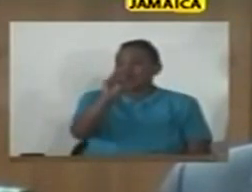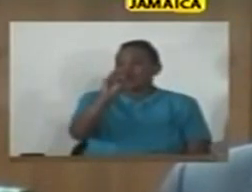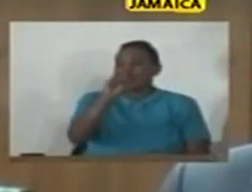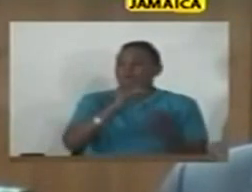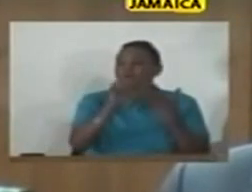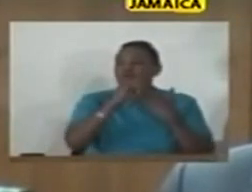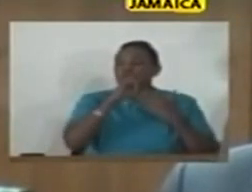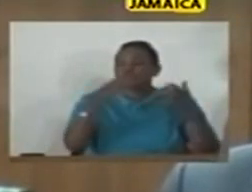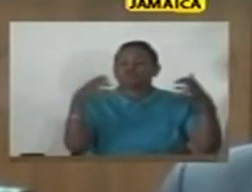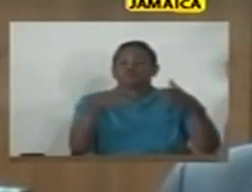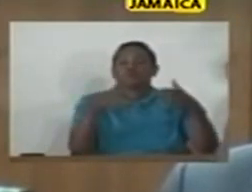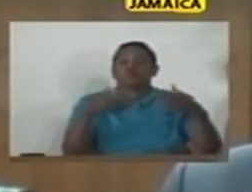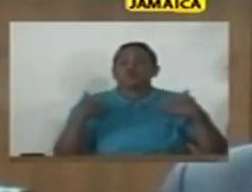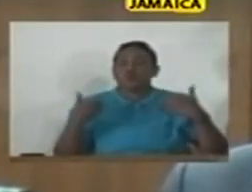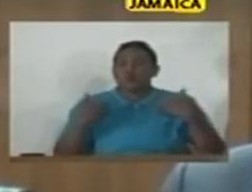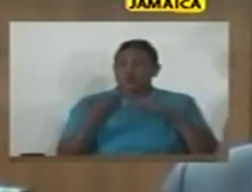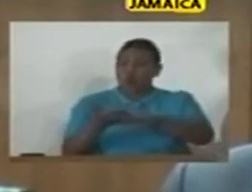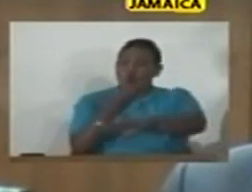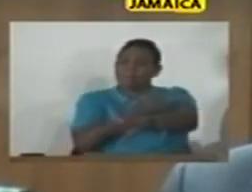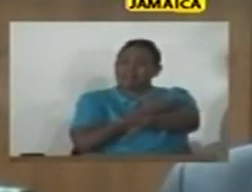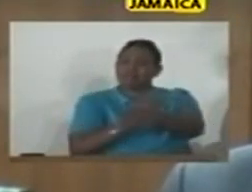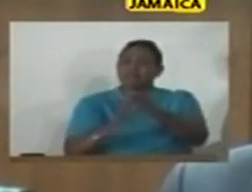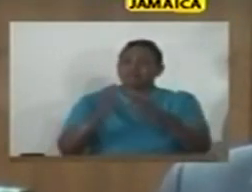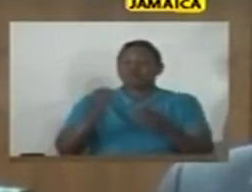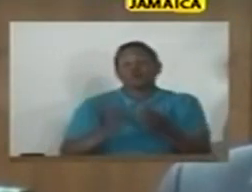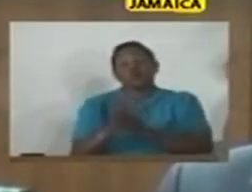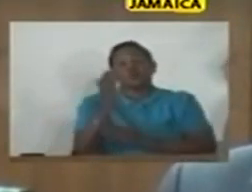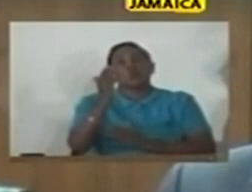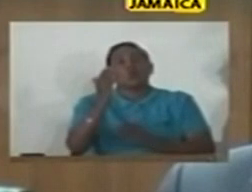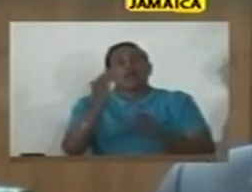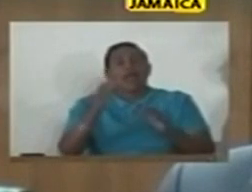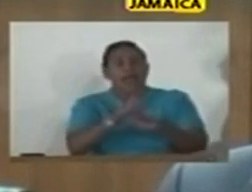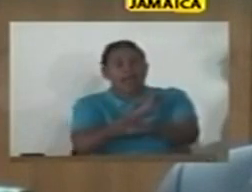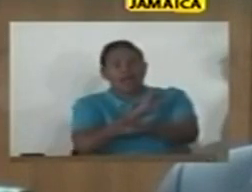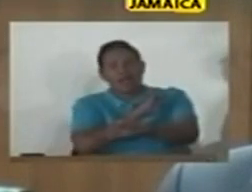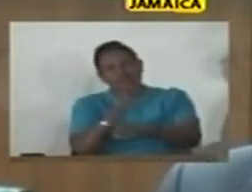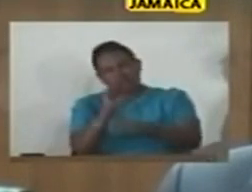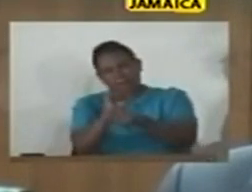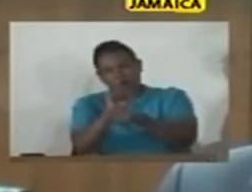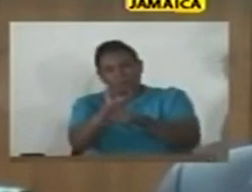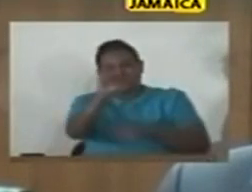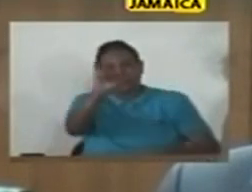executing body, Youth Upliftment Through Employment Youth, which assisted with the